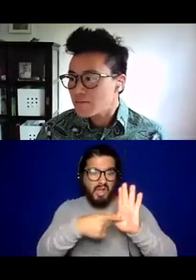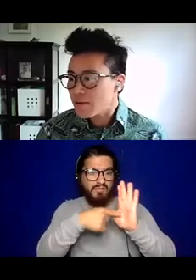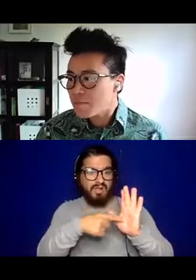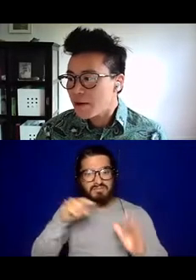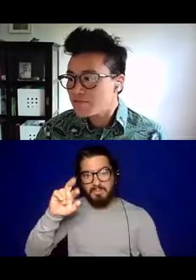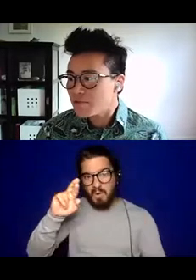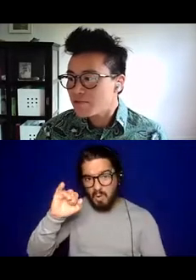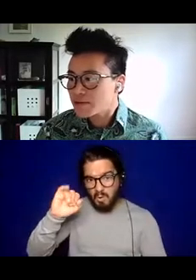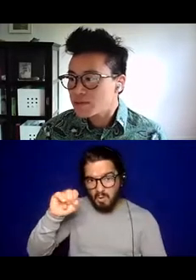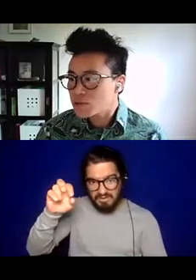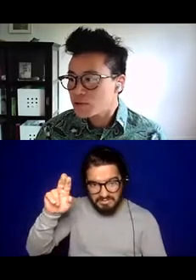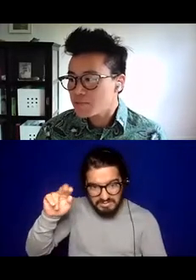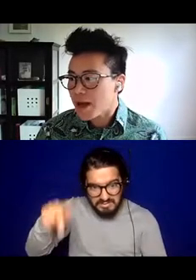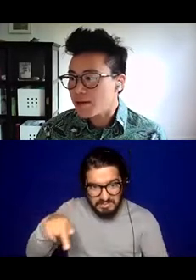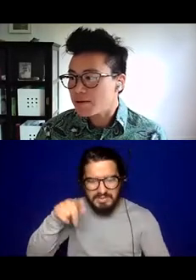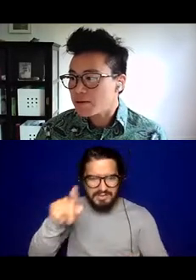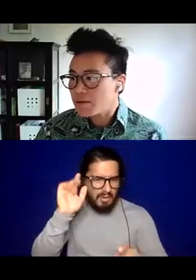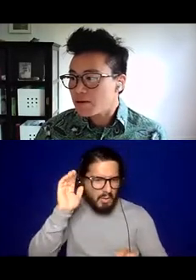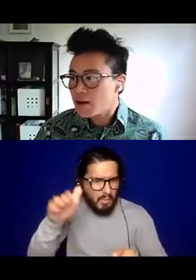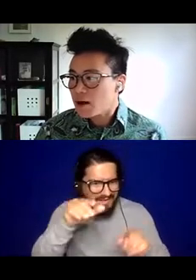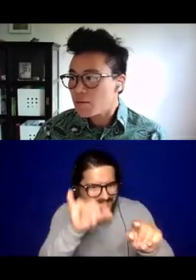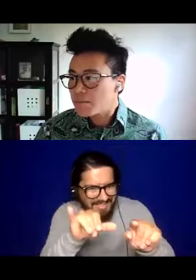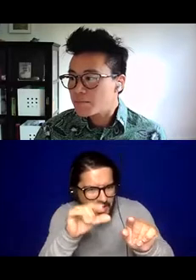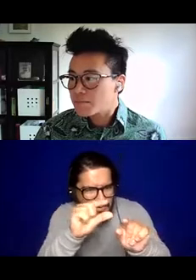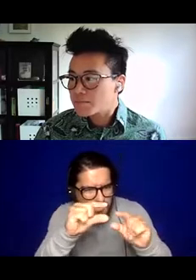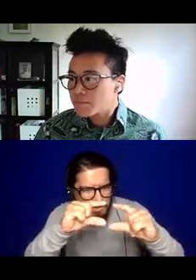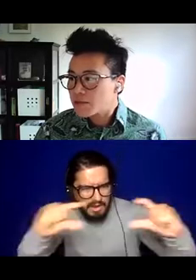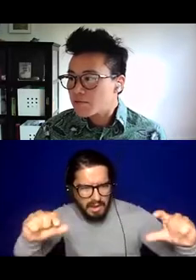us that by default they're going to store this pad